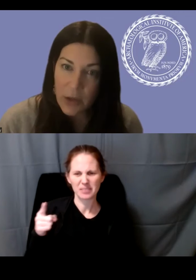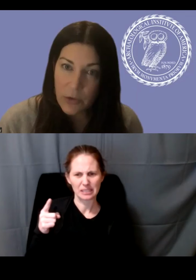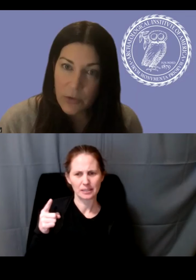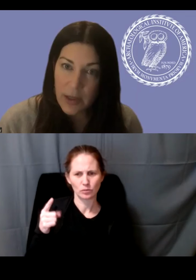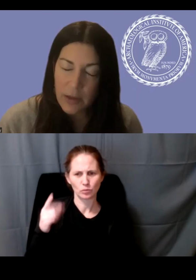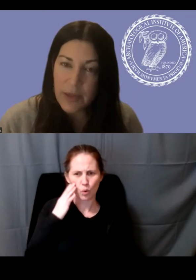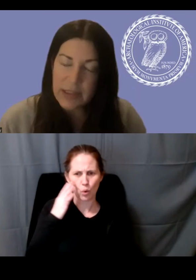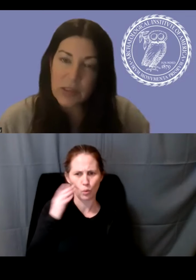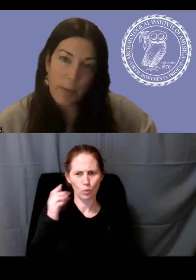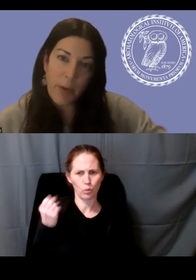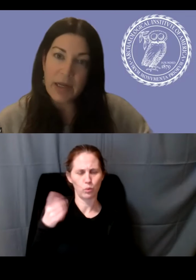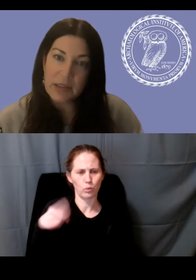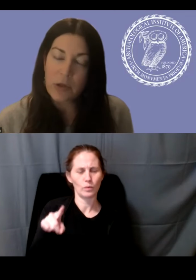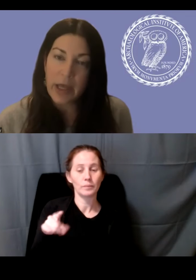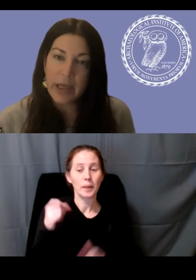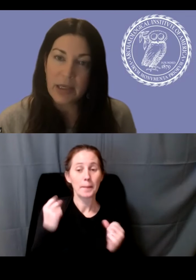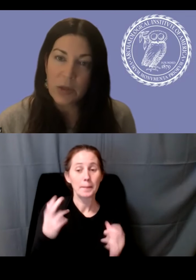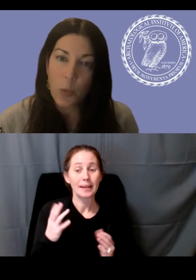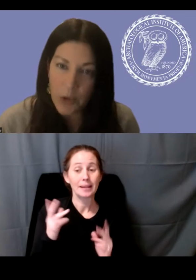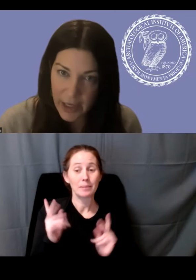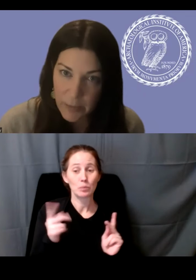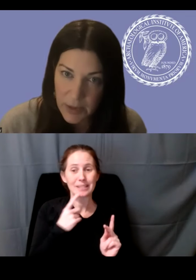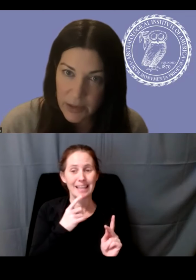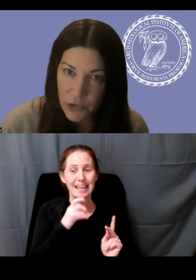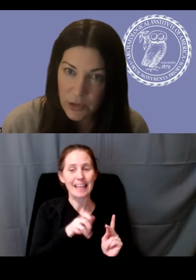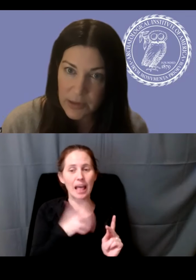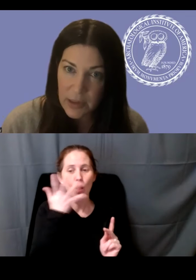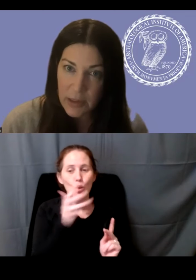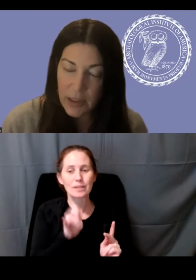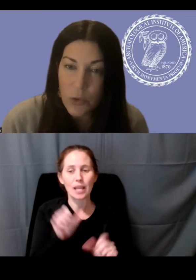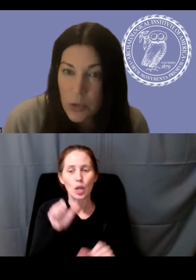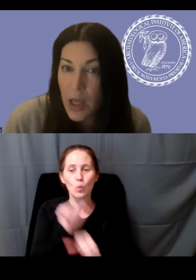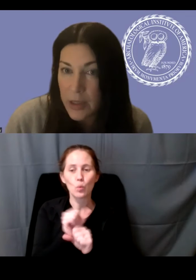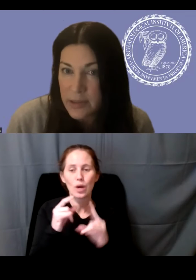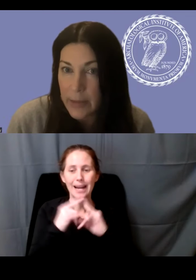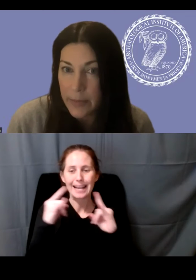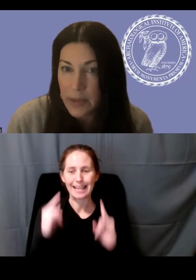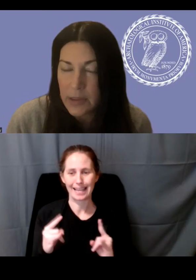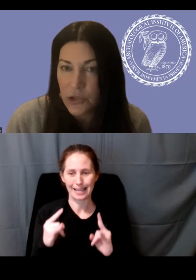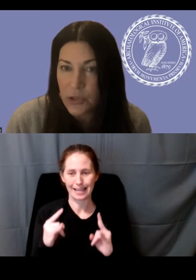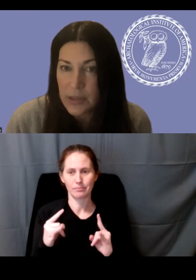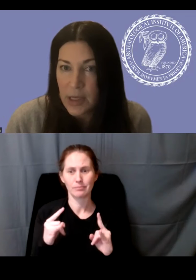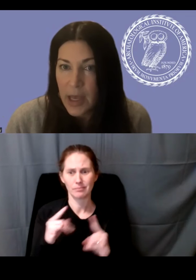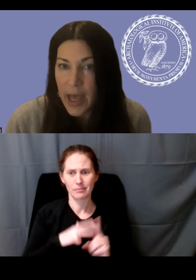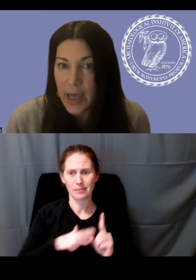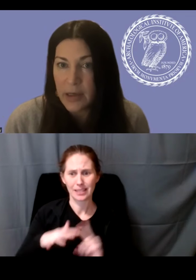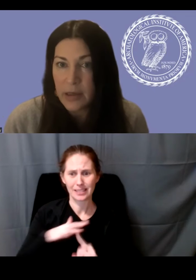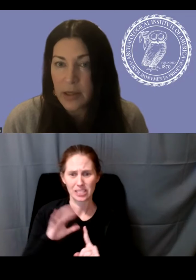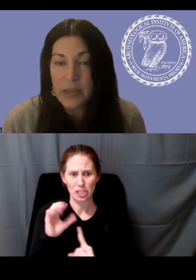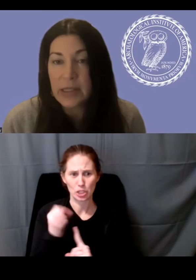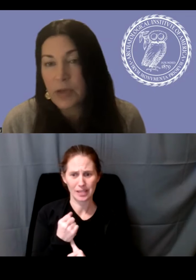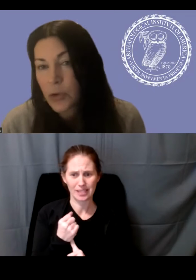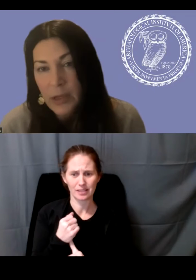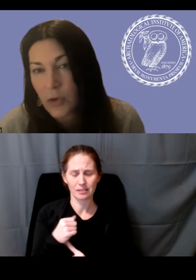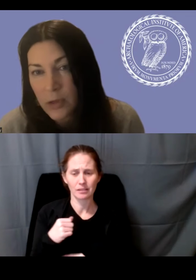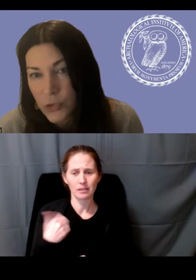bioarchaeologists tell you that this is what bodies look like in work camp conditions and gulag type conditions. And there is even a